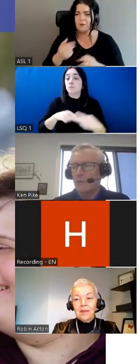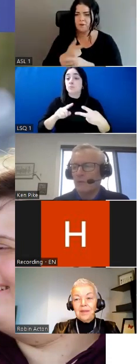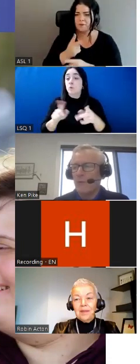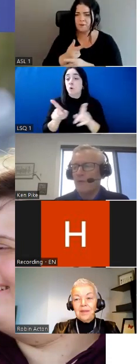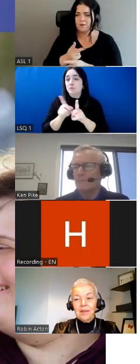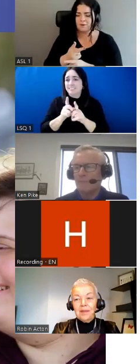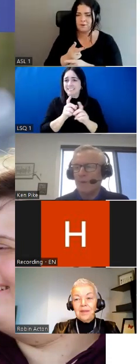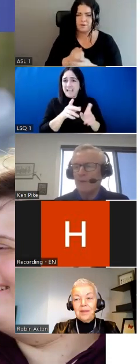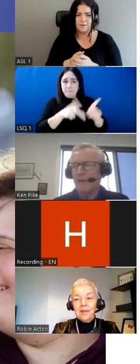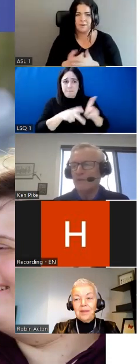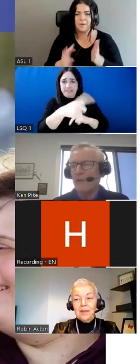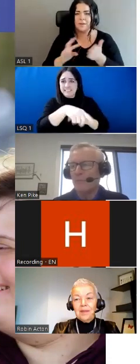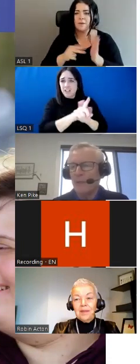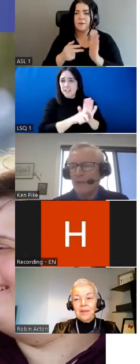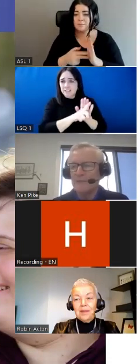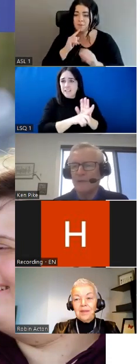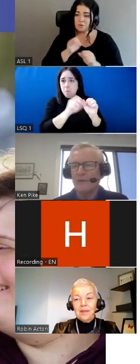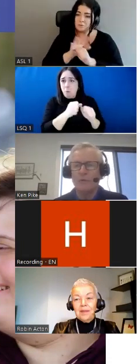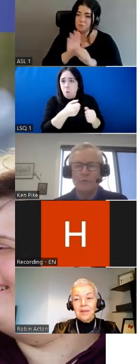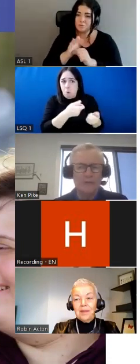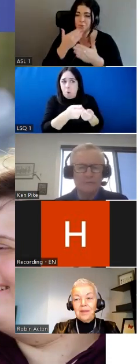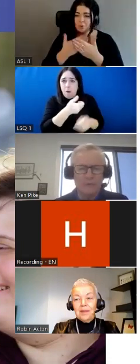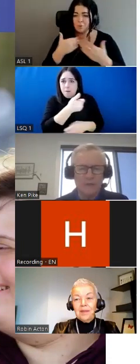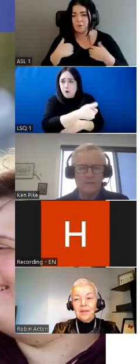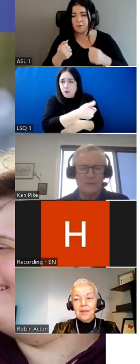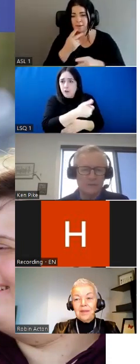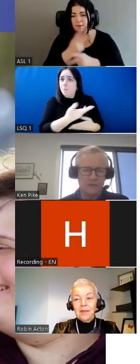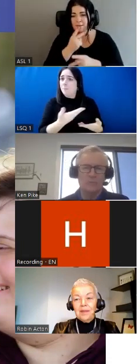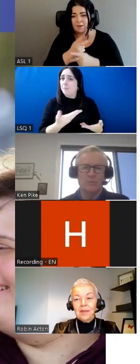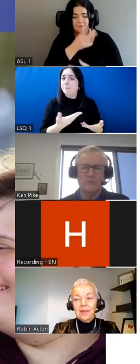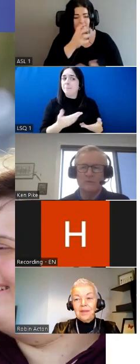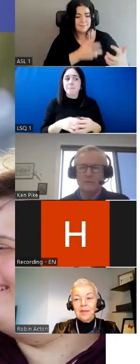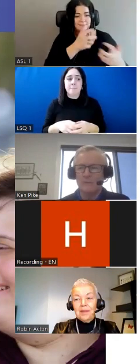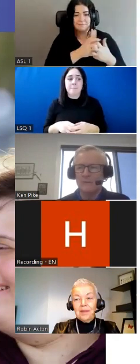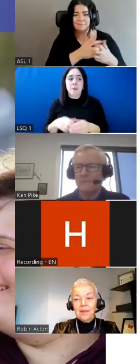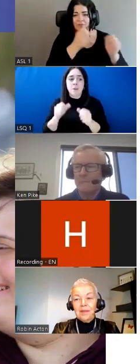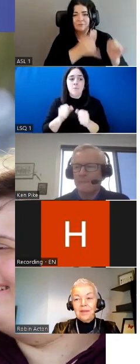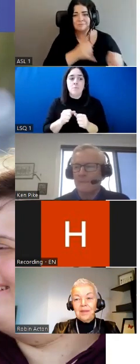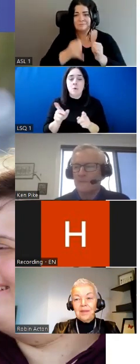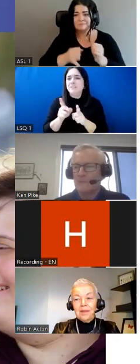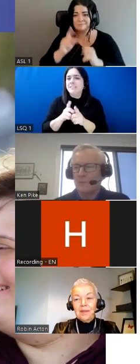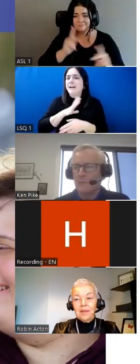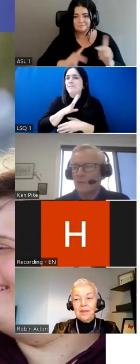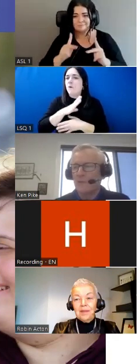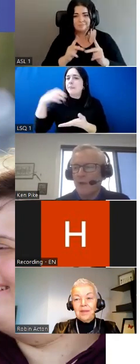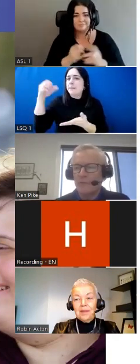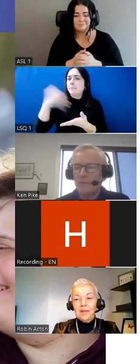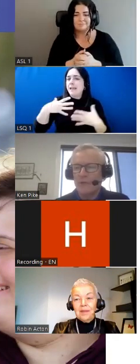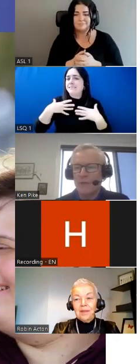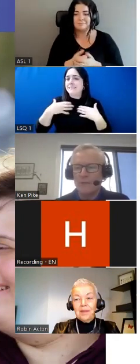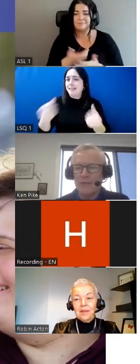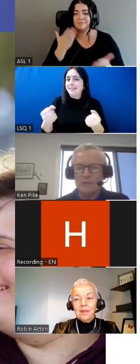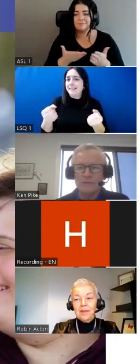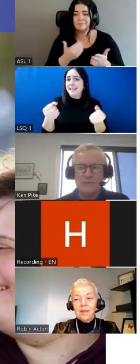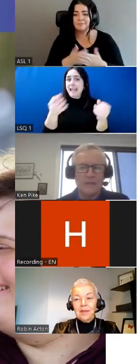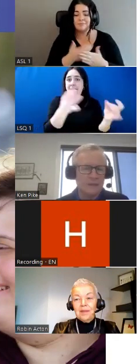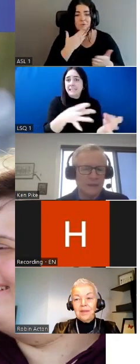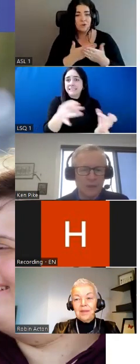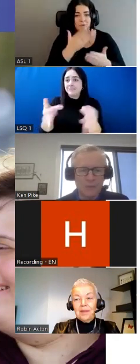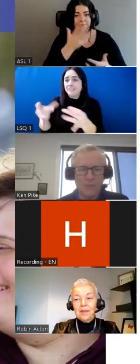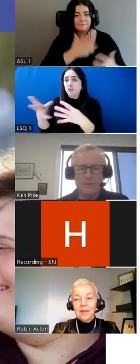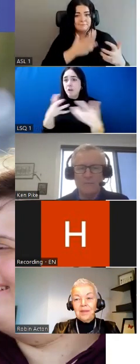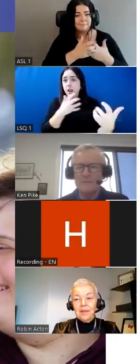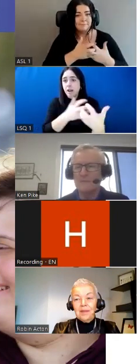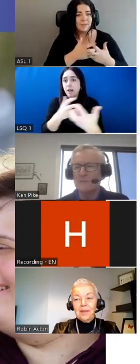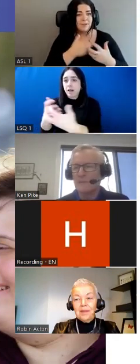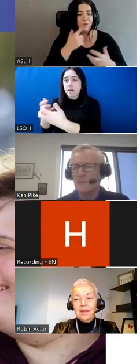This requires promoting healthcare plans that are unique for each individual person. This could include offering accommodations like